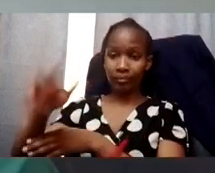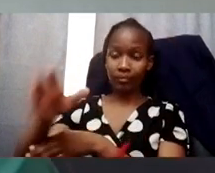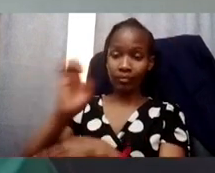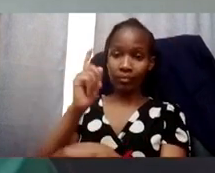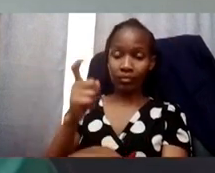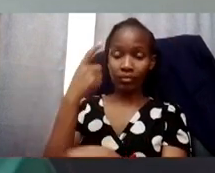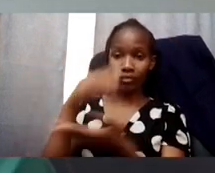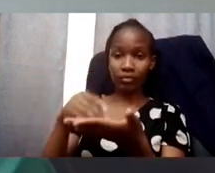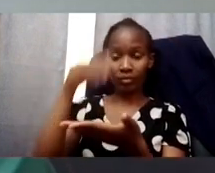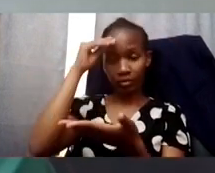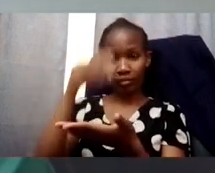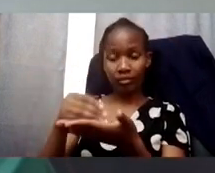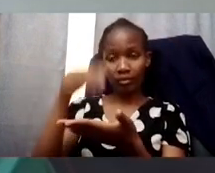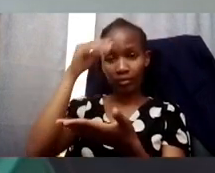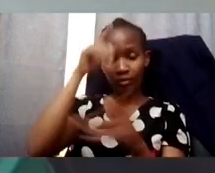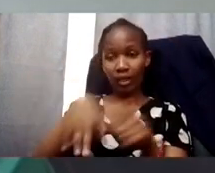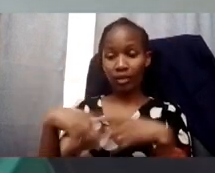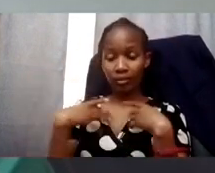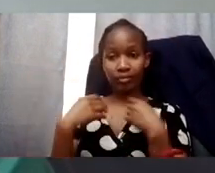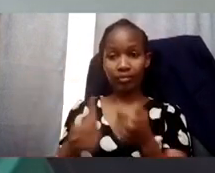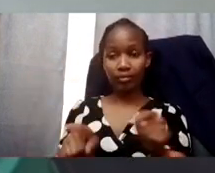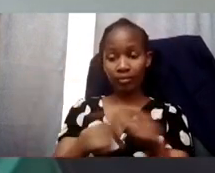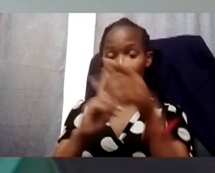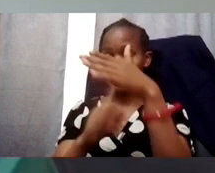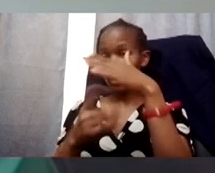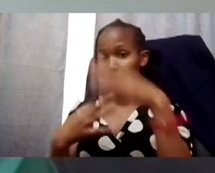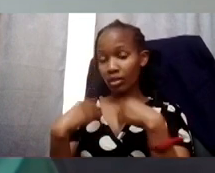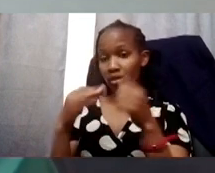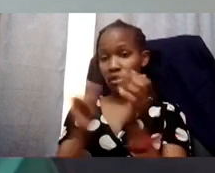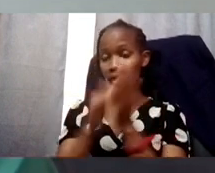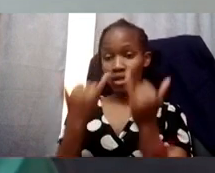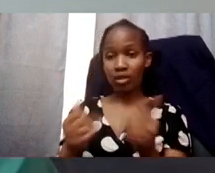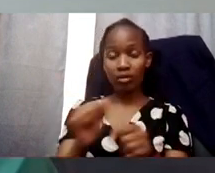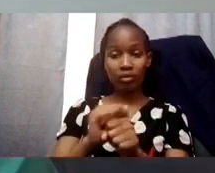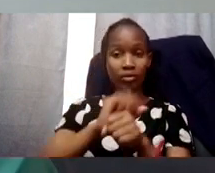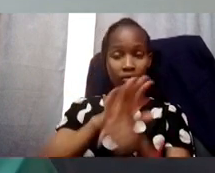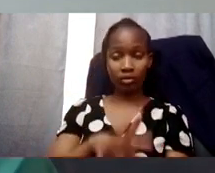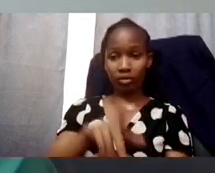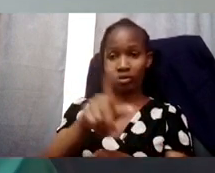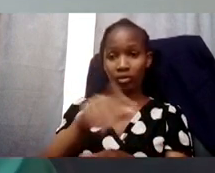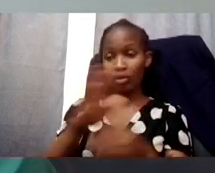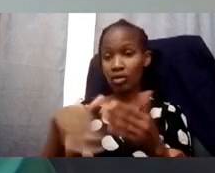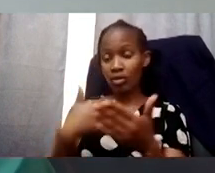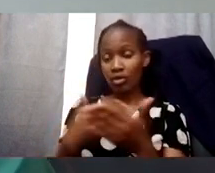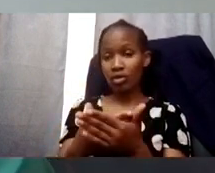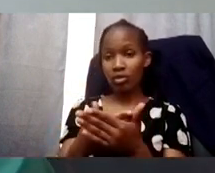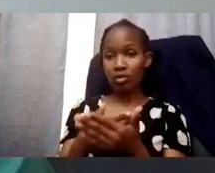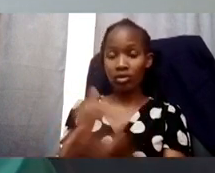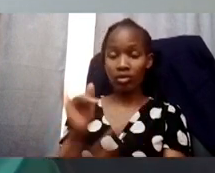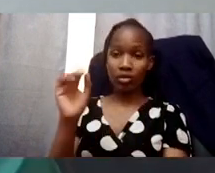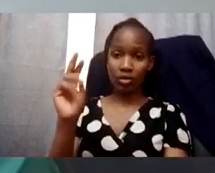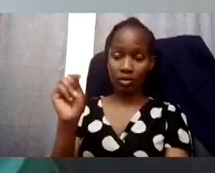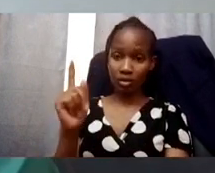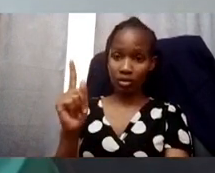County executive for health and the Ministry of Health, especially now with COVID. Every interventions, we have meetings that we sit